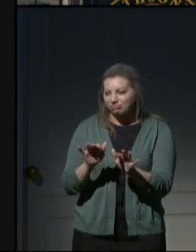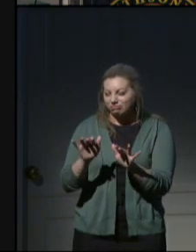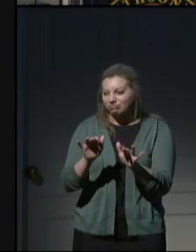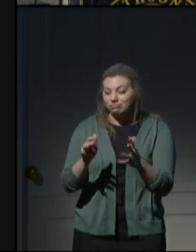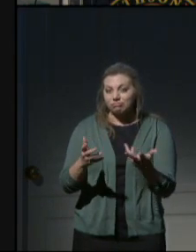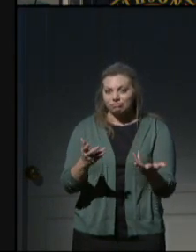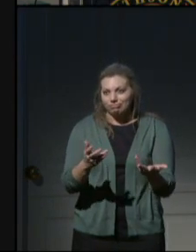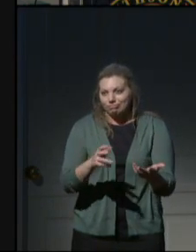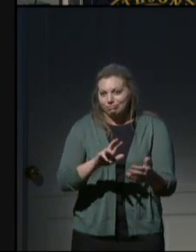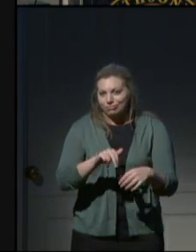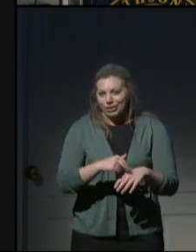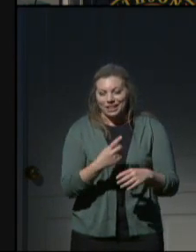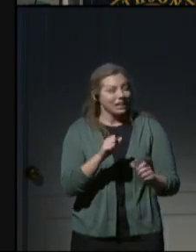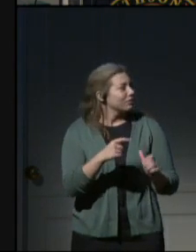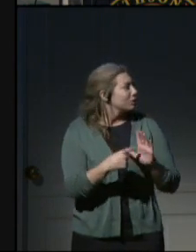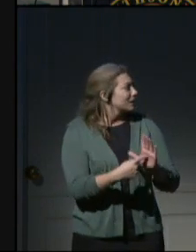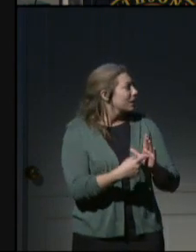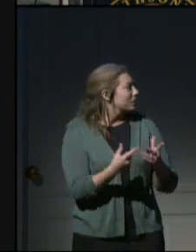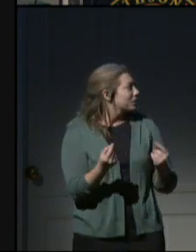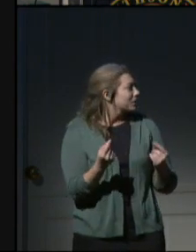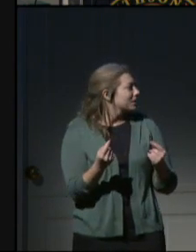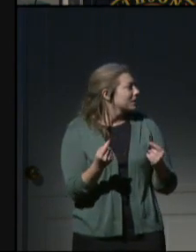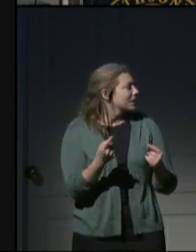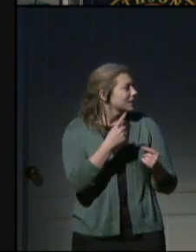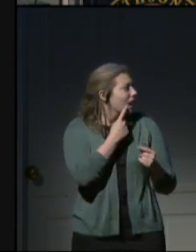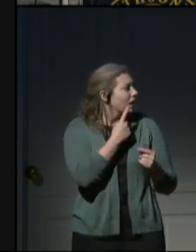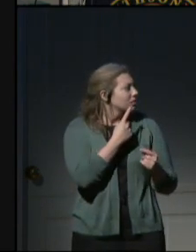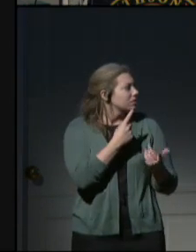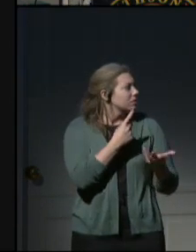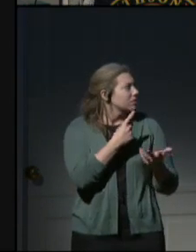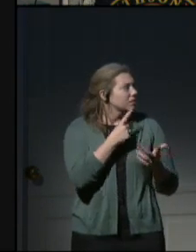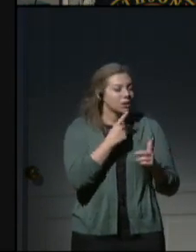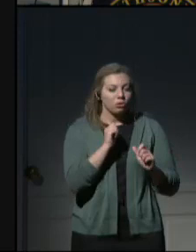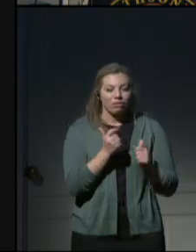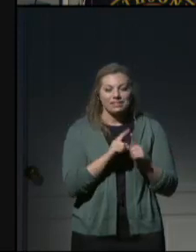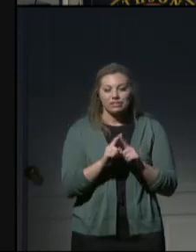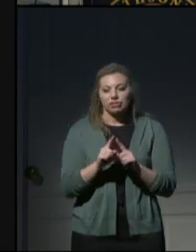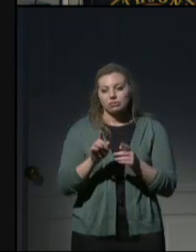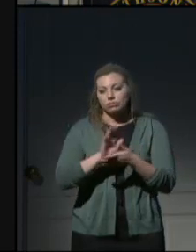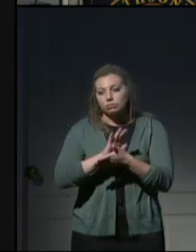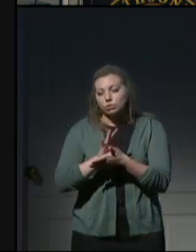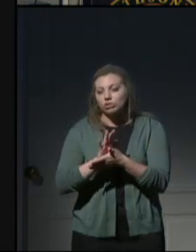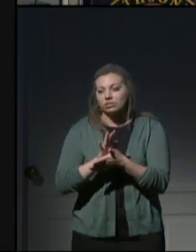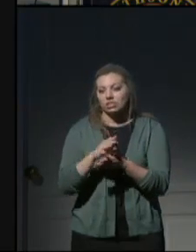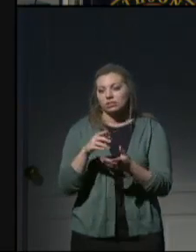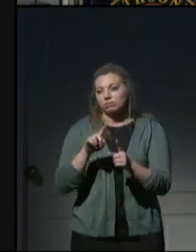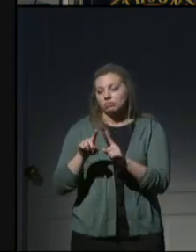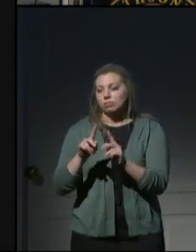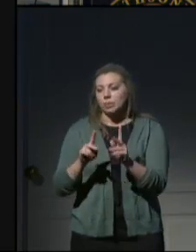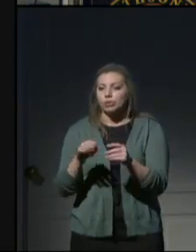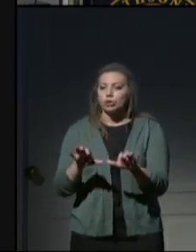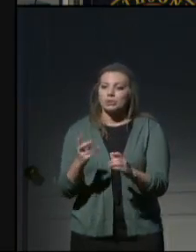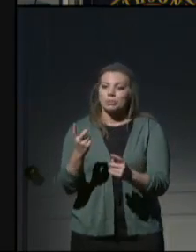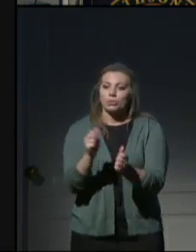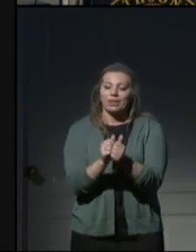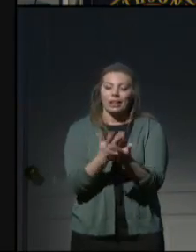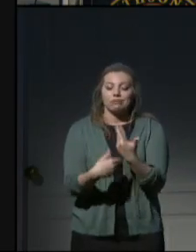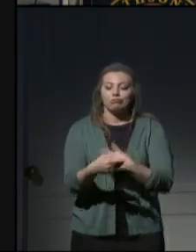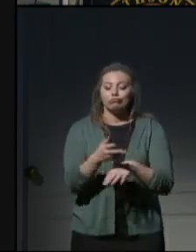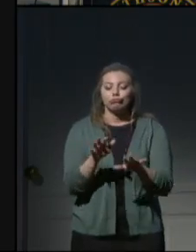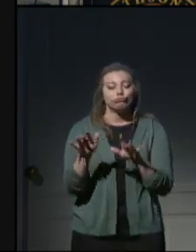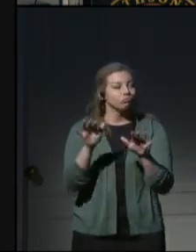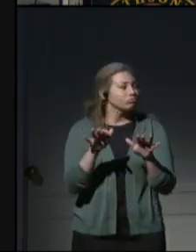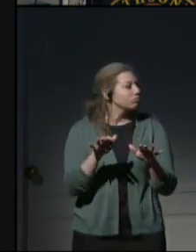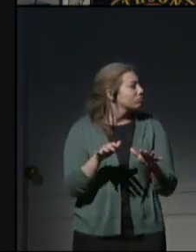and well, then I can, for example, go and say, give me all the scenes in movies where people are doing something with their hands. And I